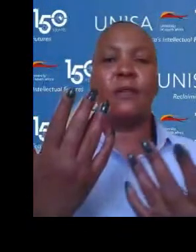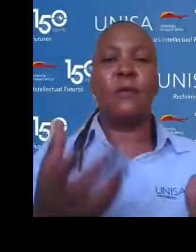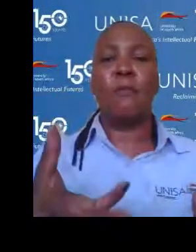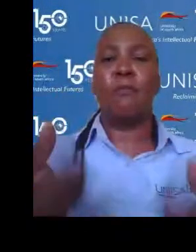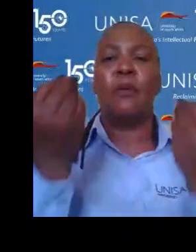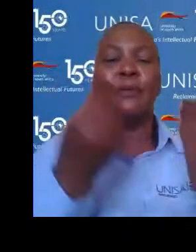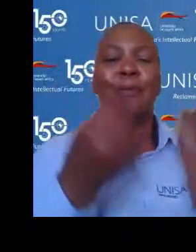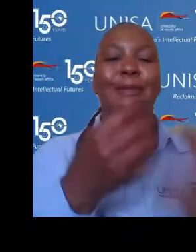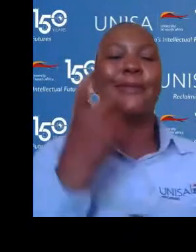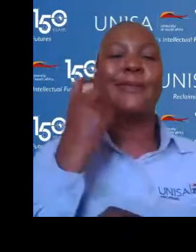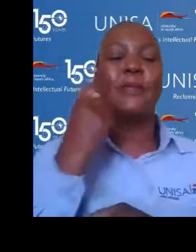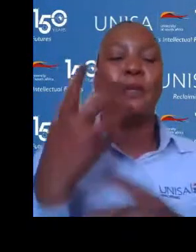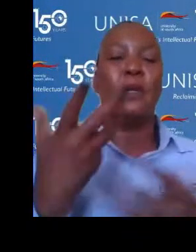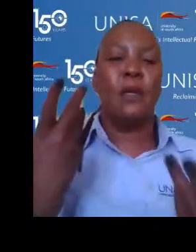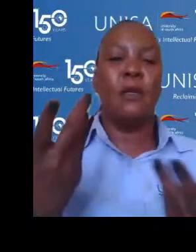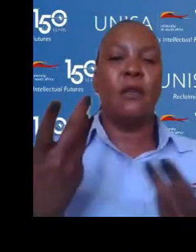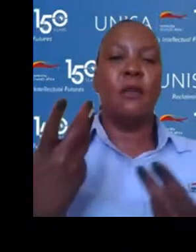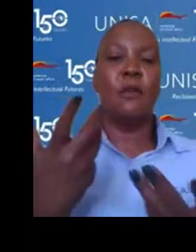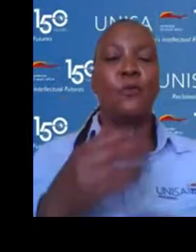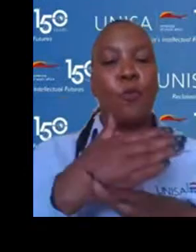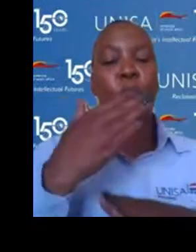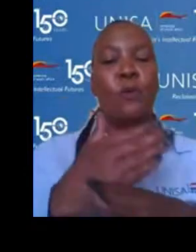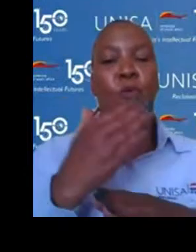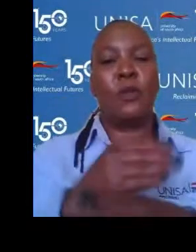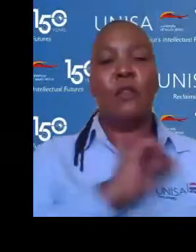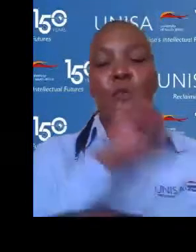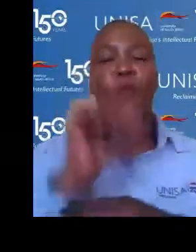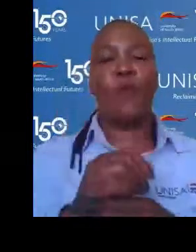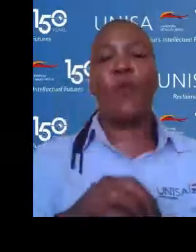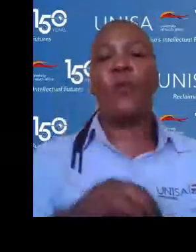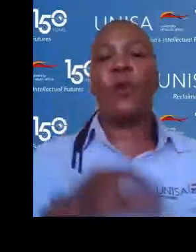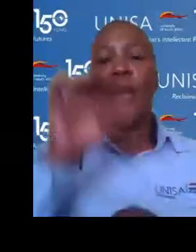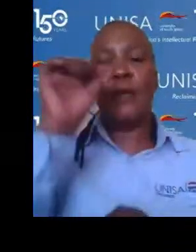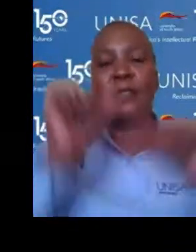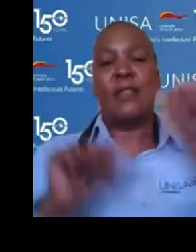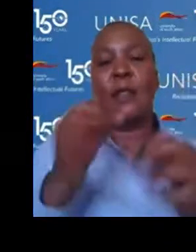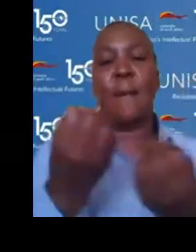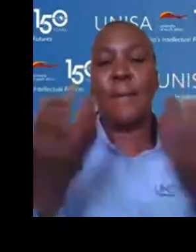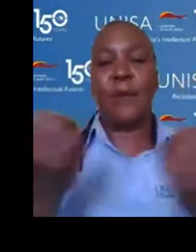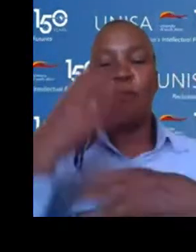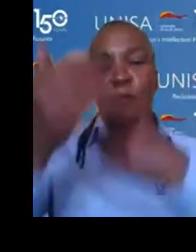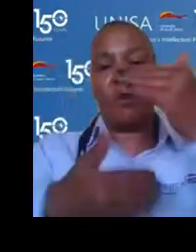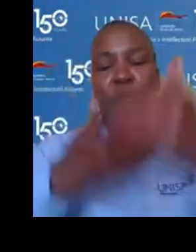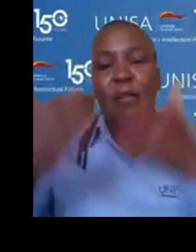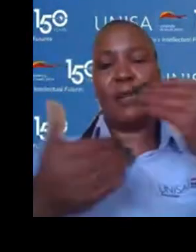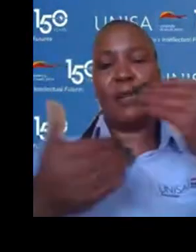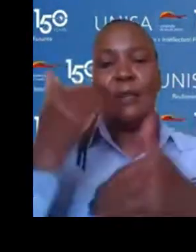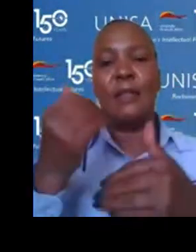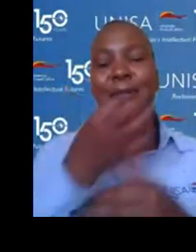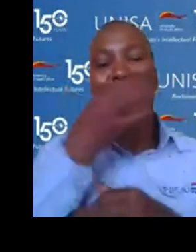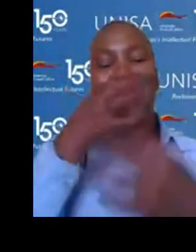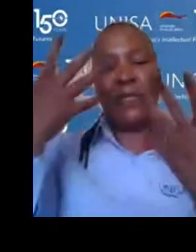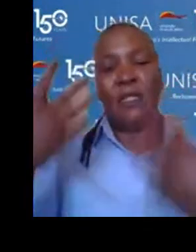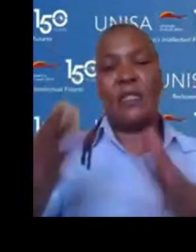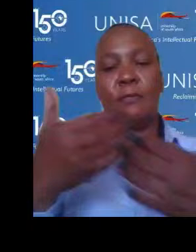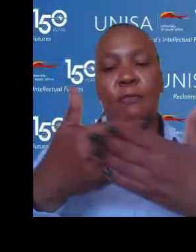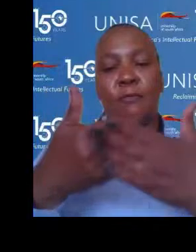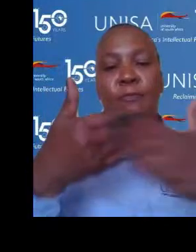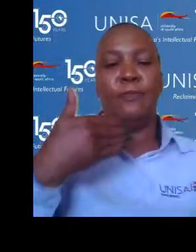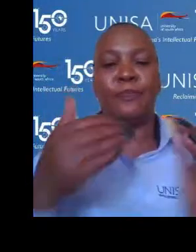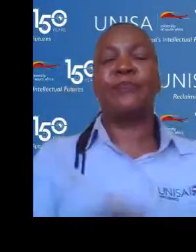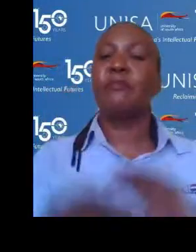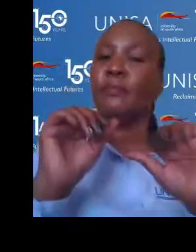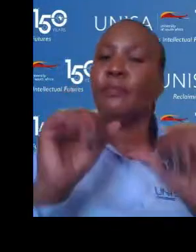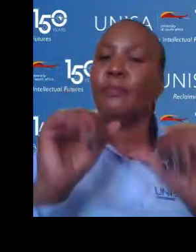easier to deal with your assessments and many of the other processes that are indicated earlier. All right, so I'm going